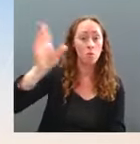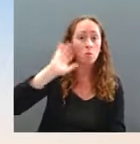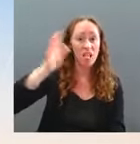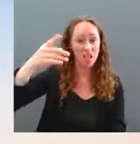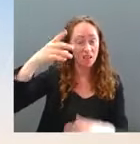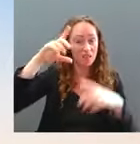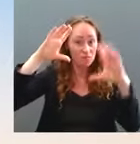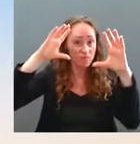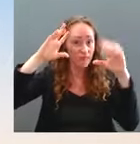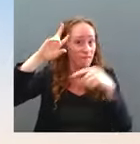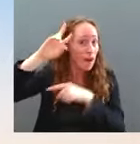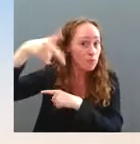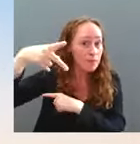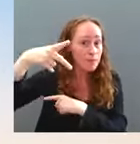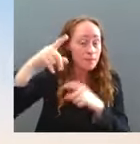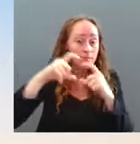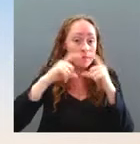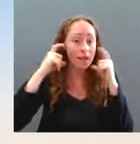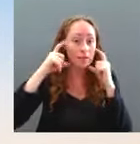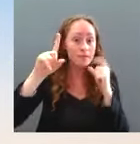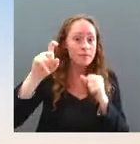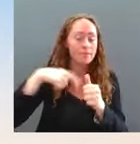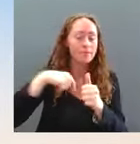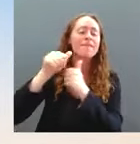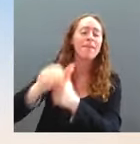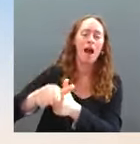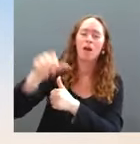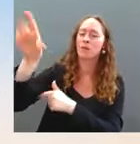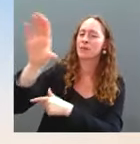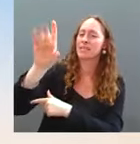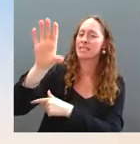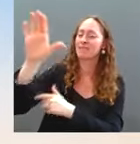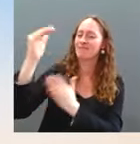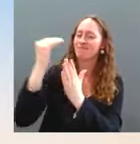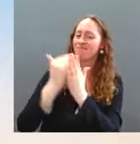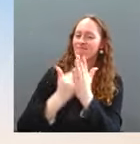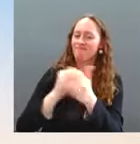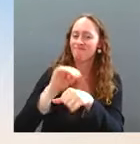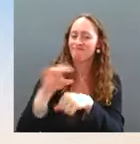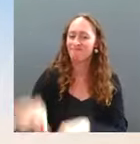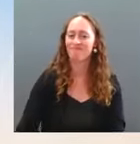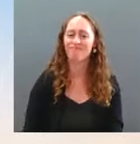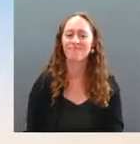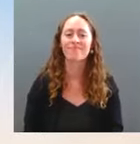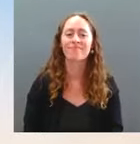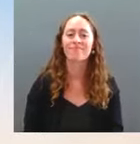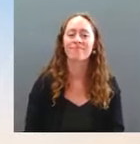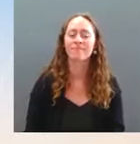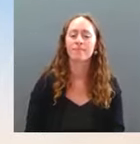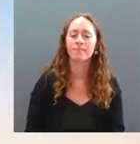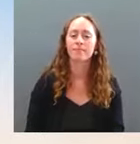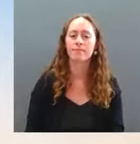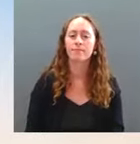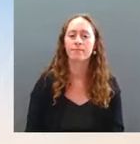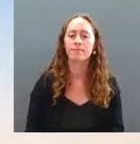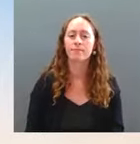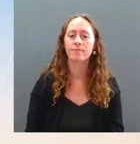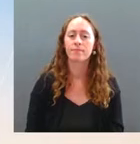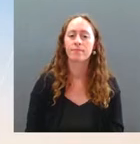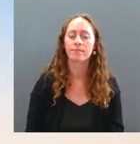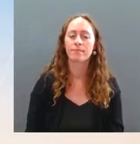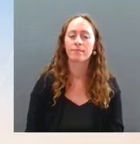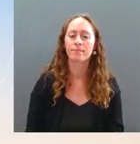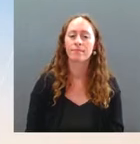her events. Go ahead. The congressional pool report from the confirmation vote today tells us that Senator Rand